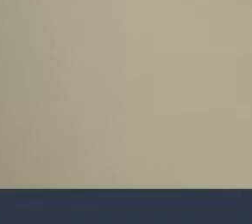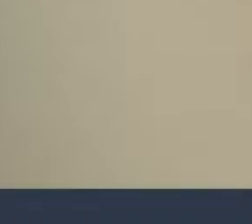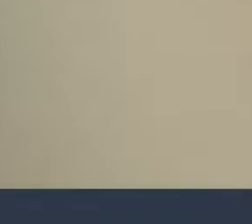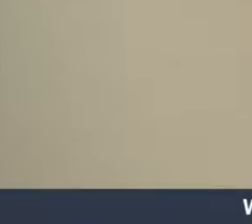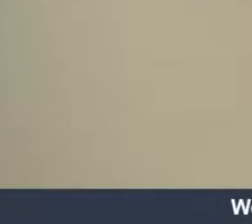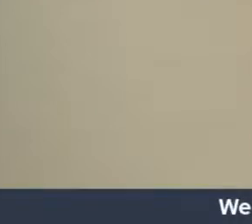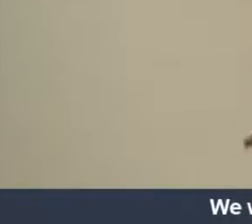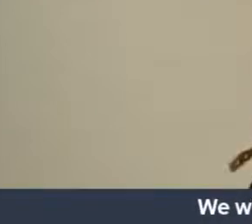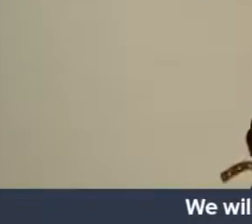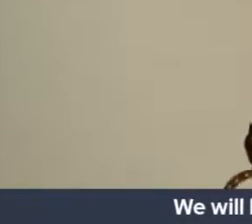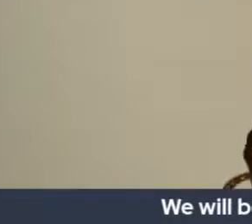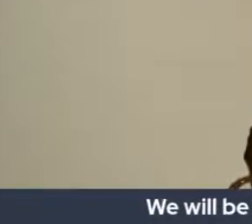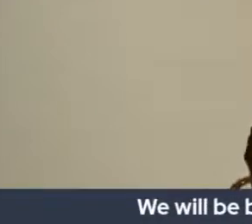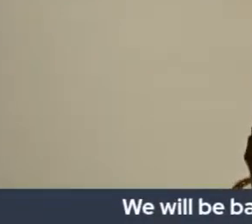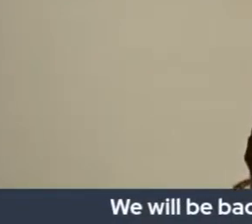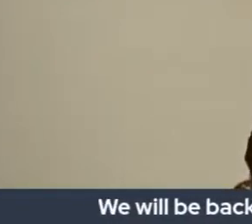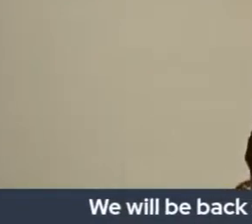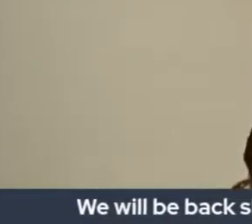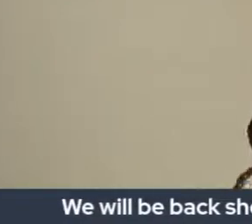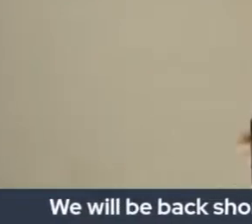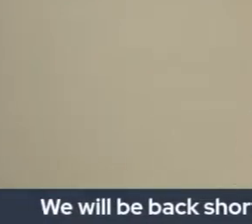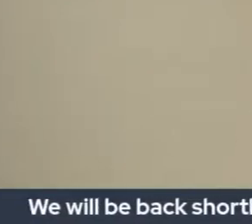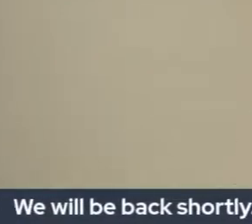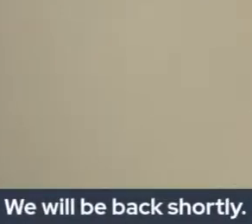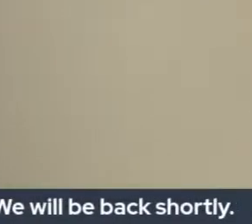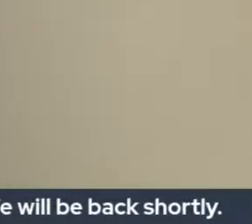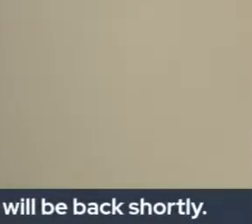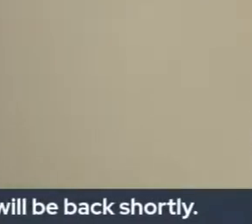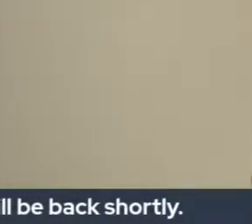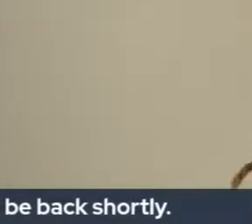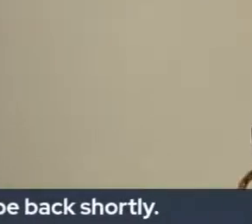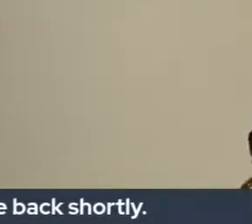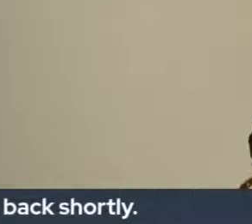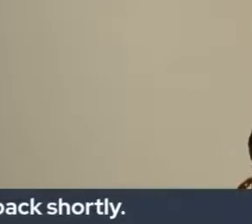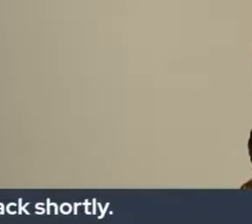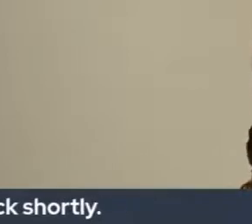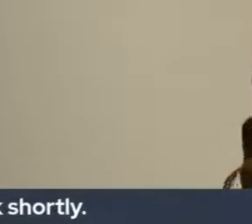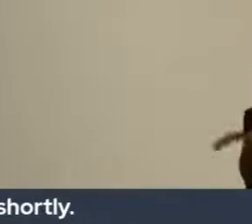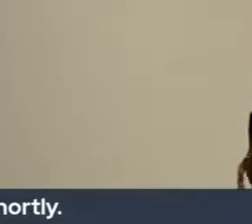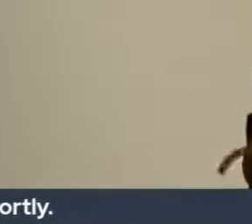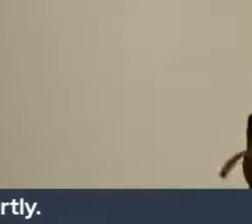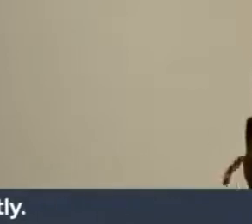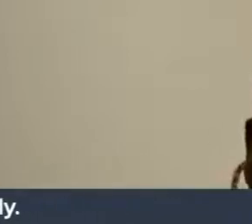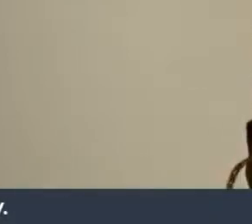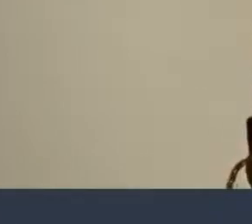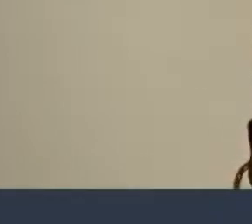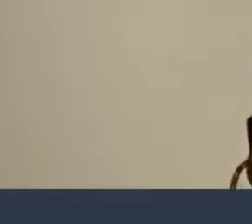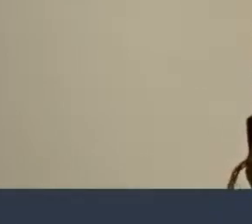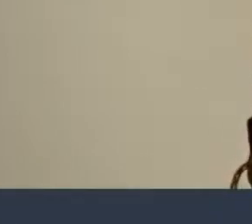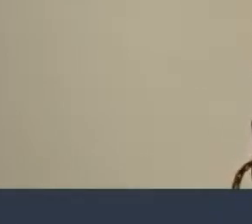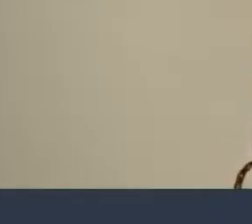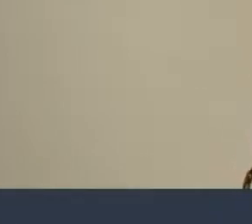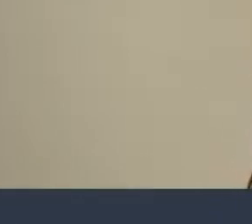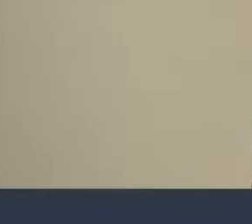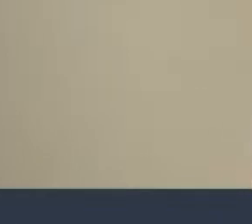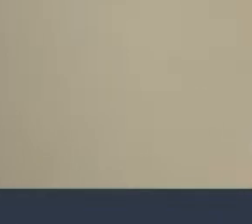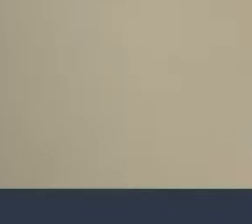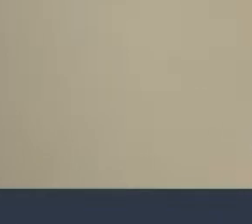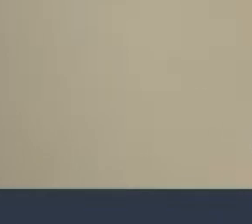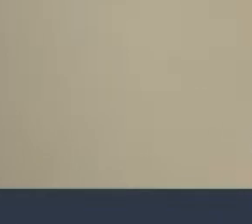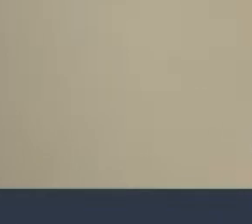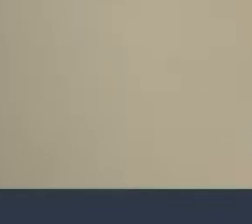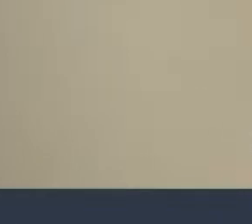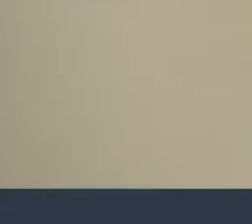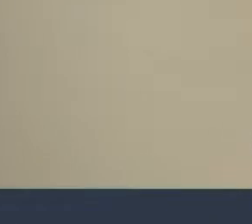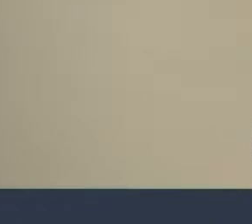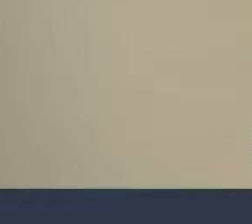hear a pre-recorded testimony of Nayyirah Shariff, who is from Flint, Michigan, who is going to talk